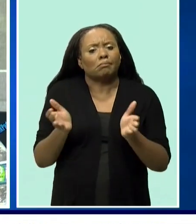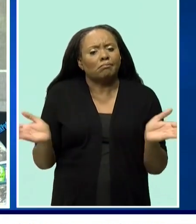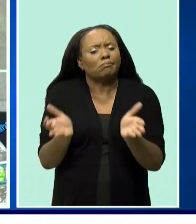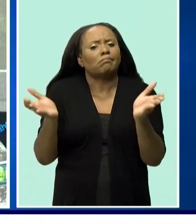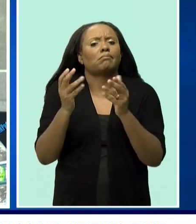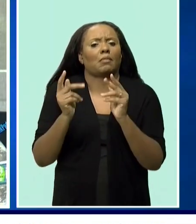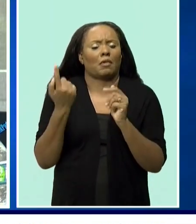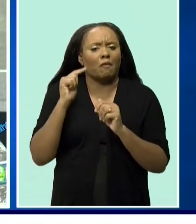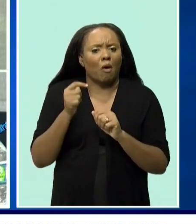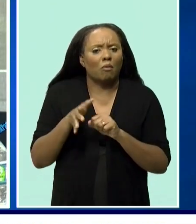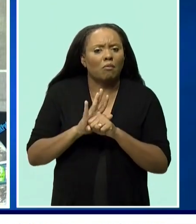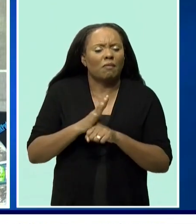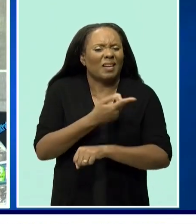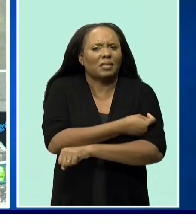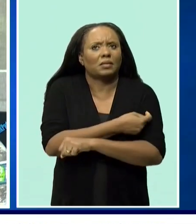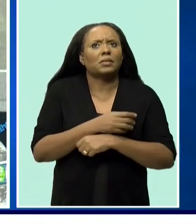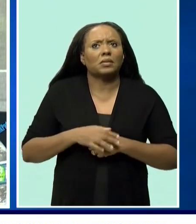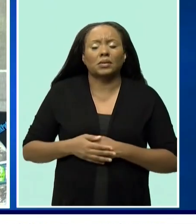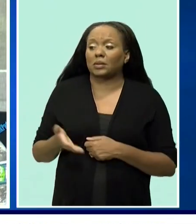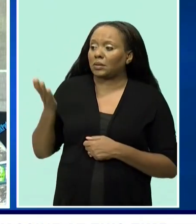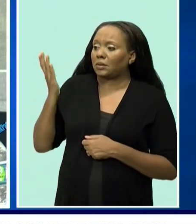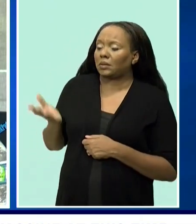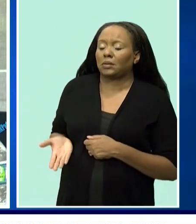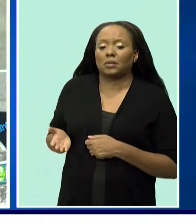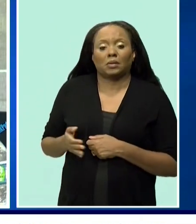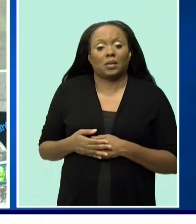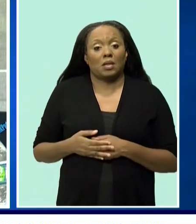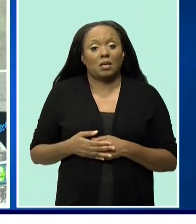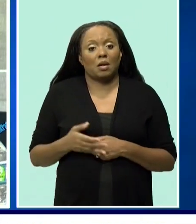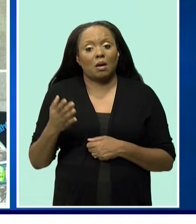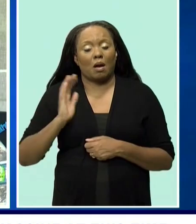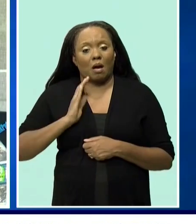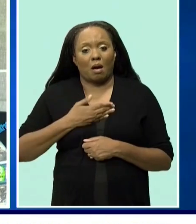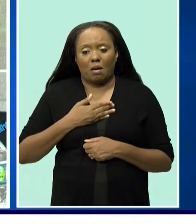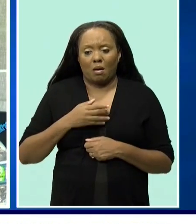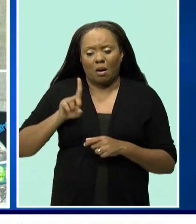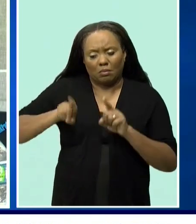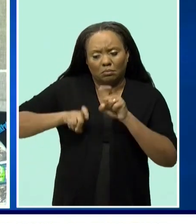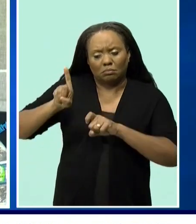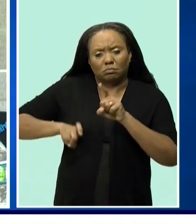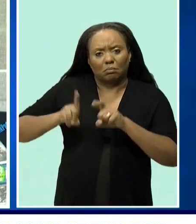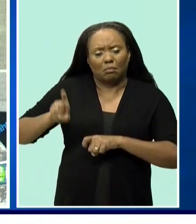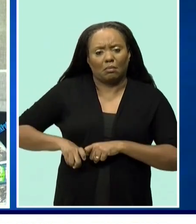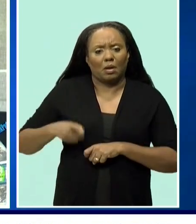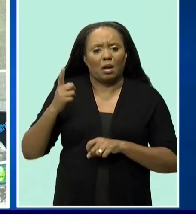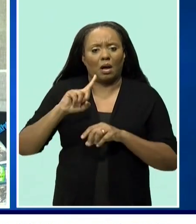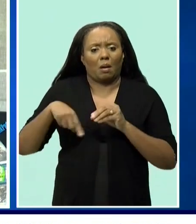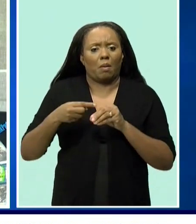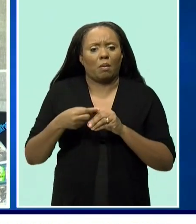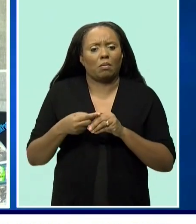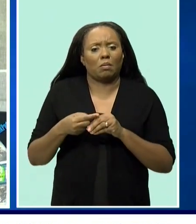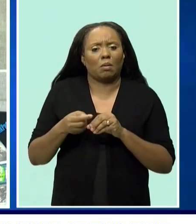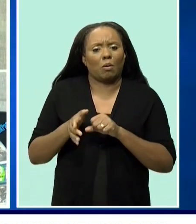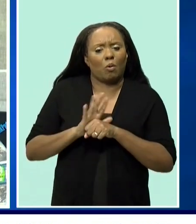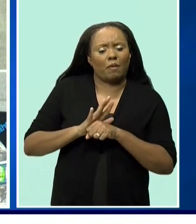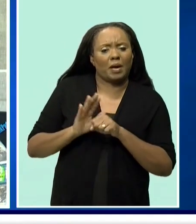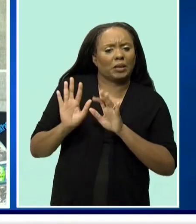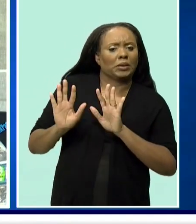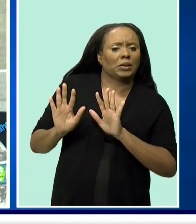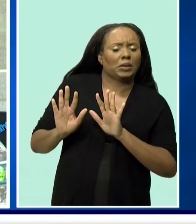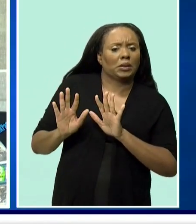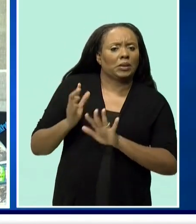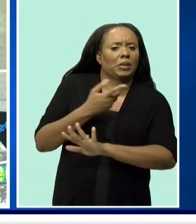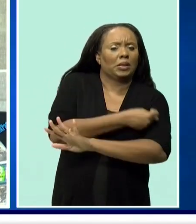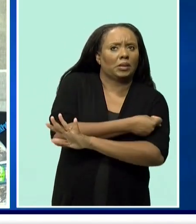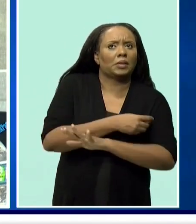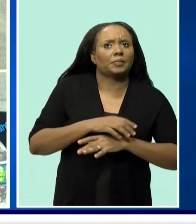sectors. The COVID-19 Vaccine Hesitancy Survey 2021 for Barbados indicated that the limited uptake